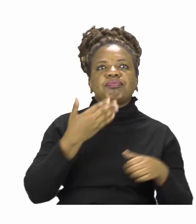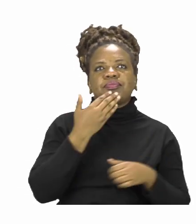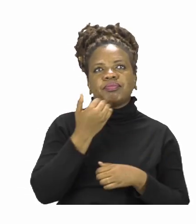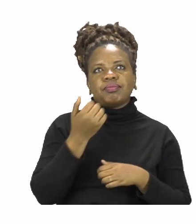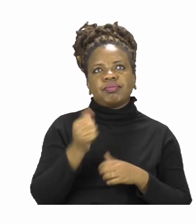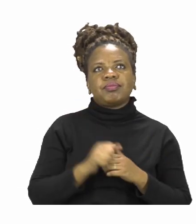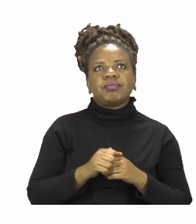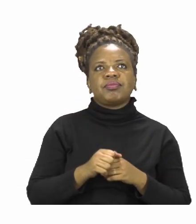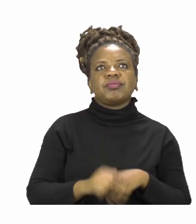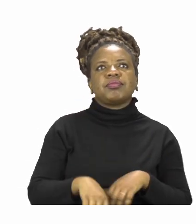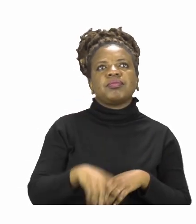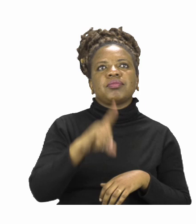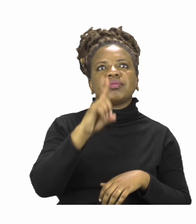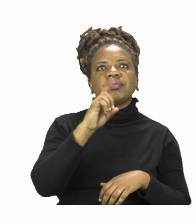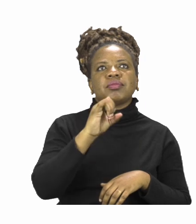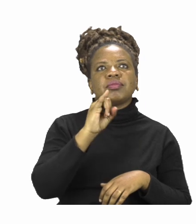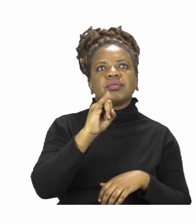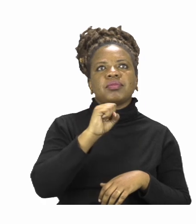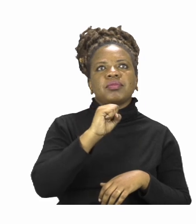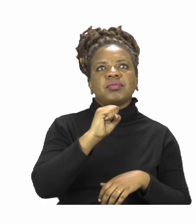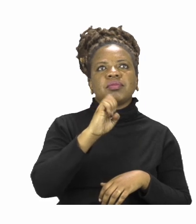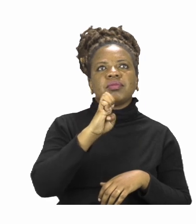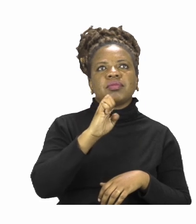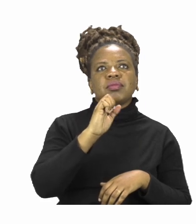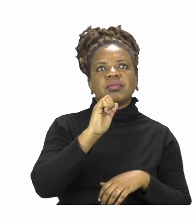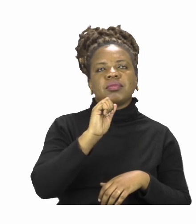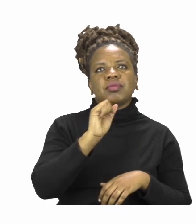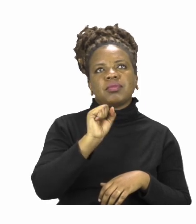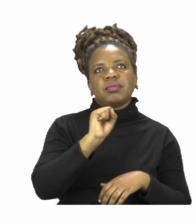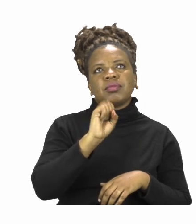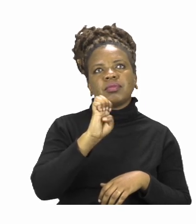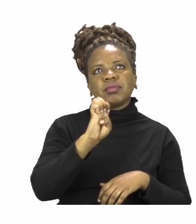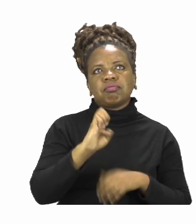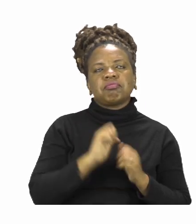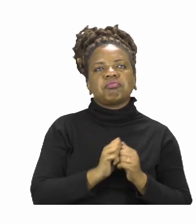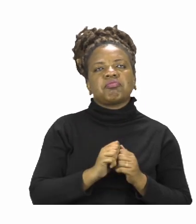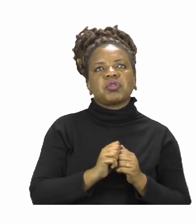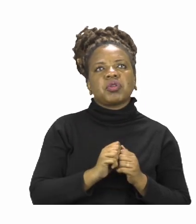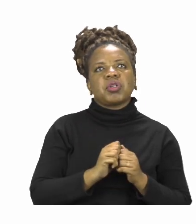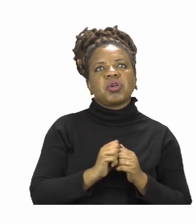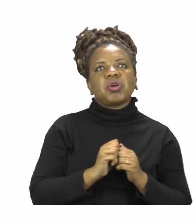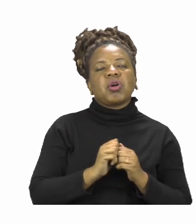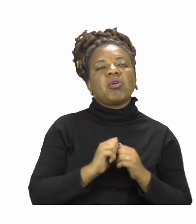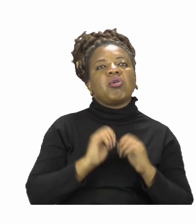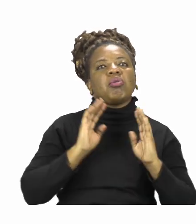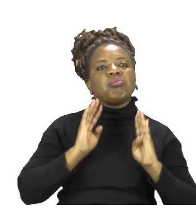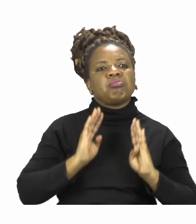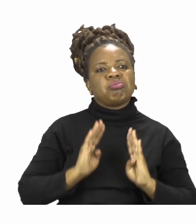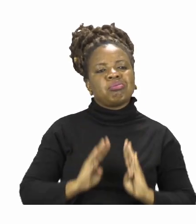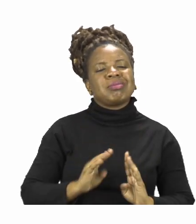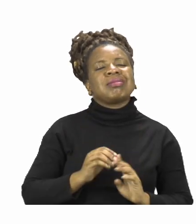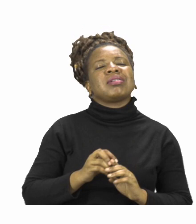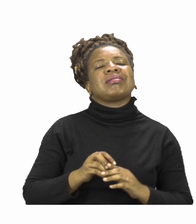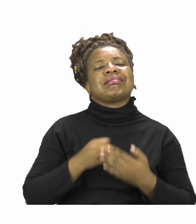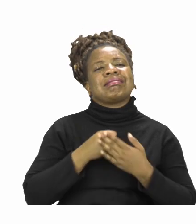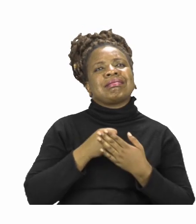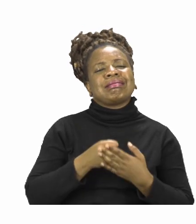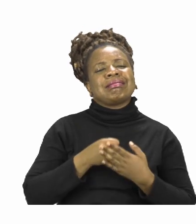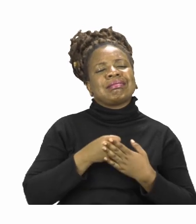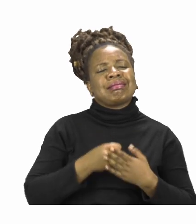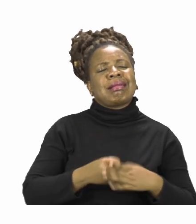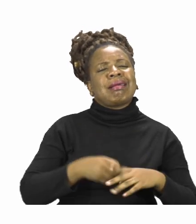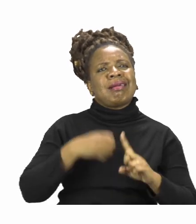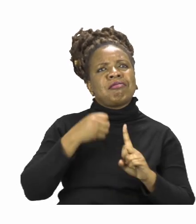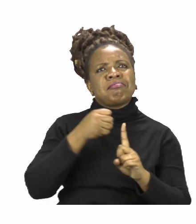from when you're not feeling well, where your body is trying to fight off any foreign